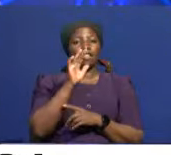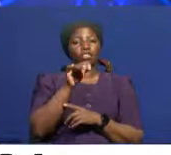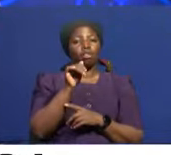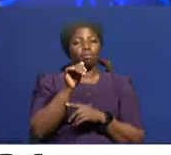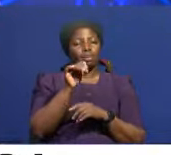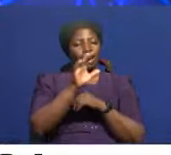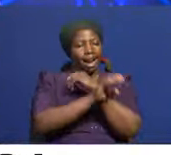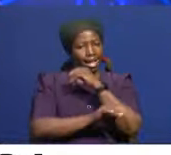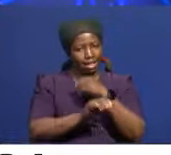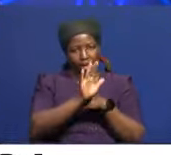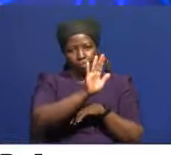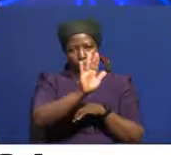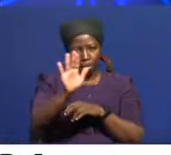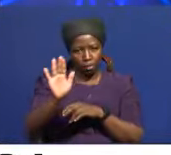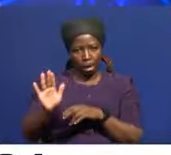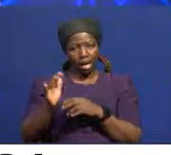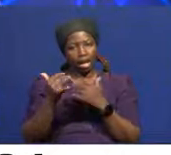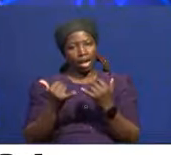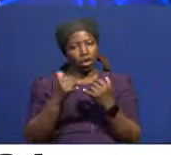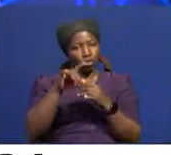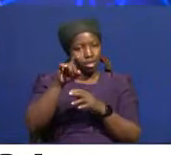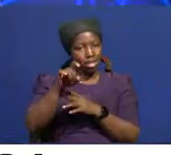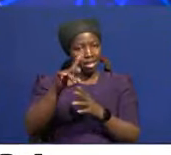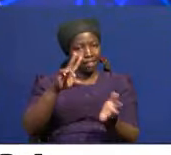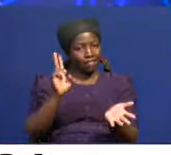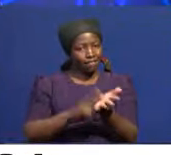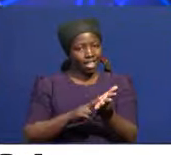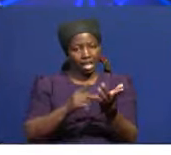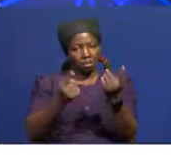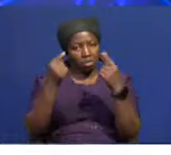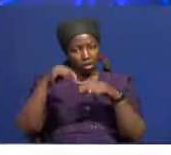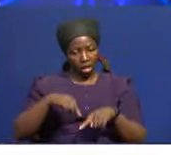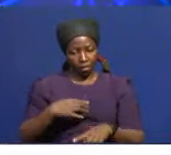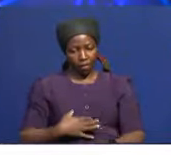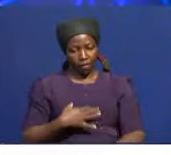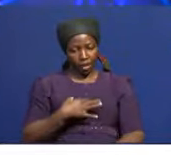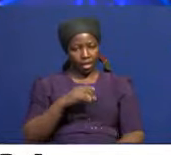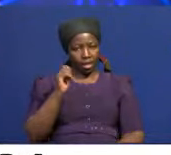from, you no longer need a visa to visit Kenya.